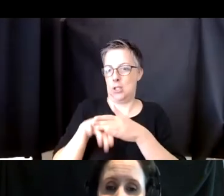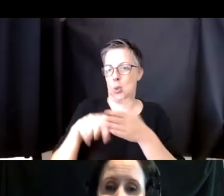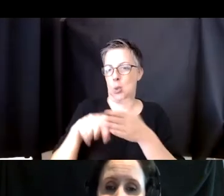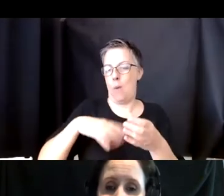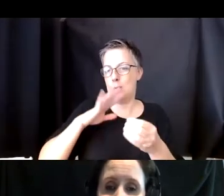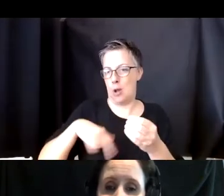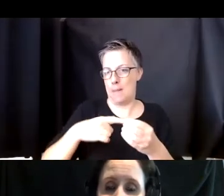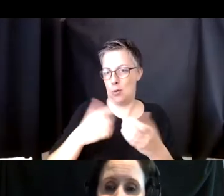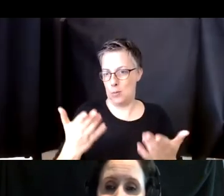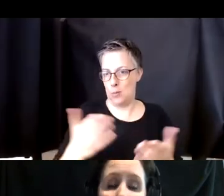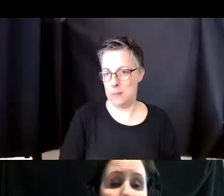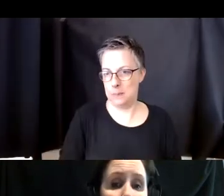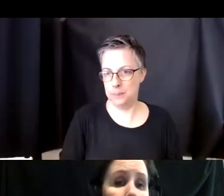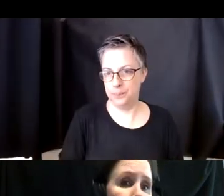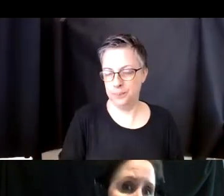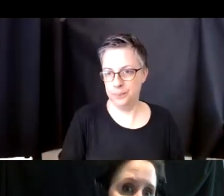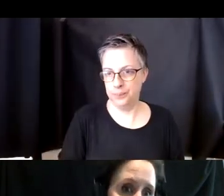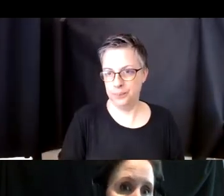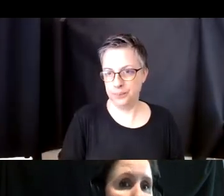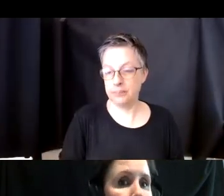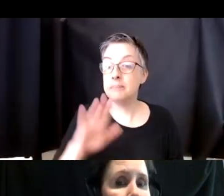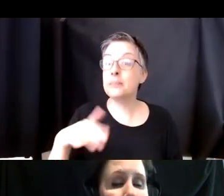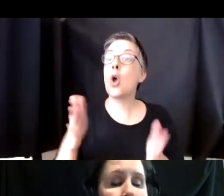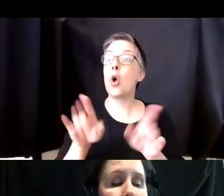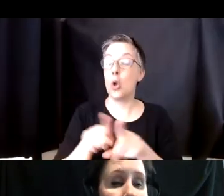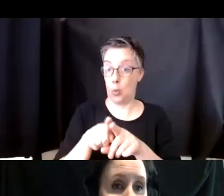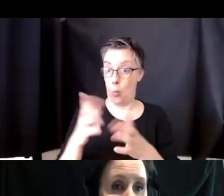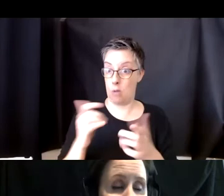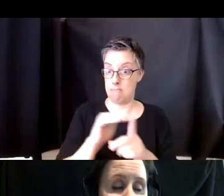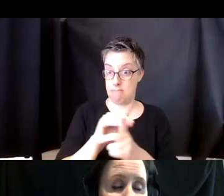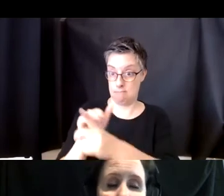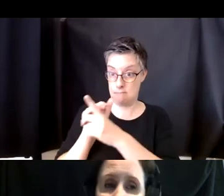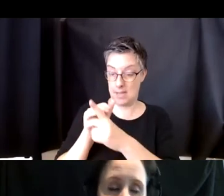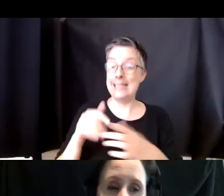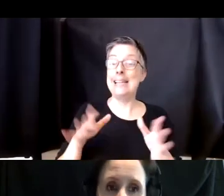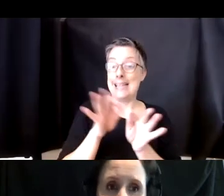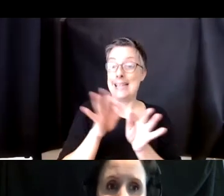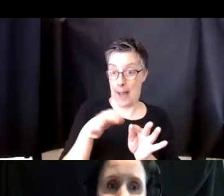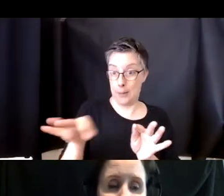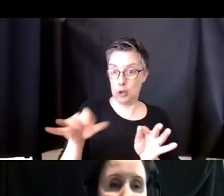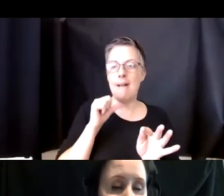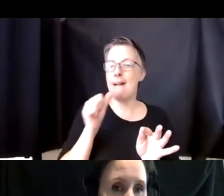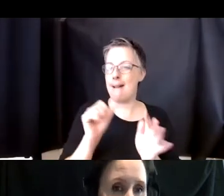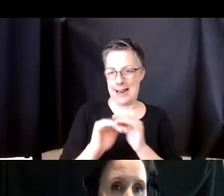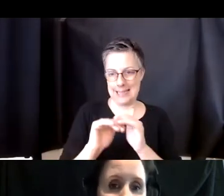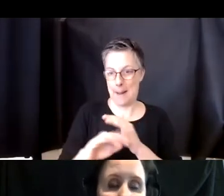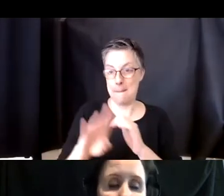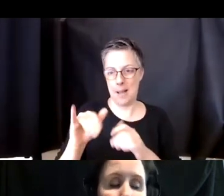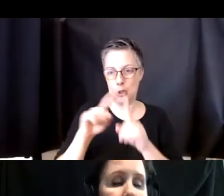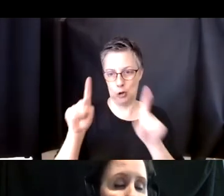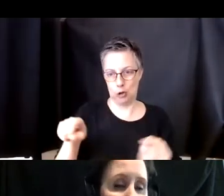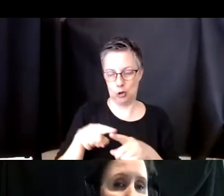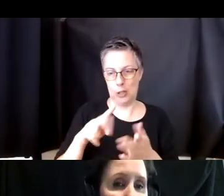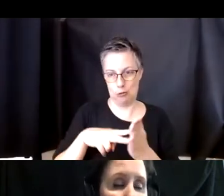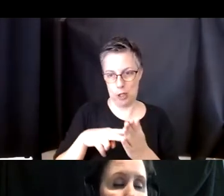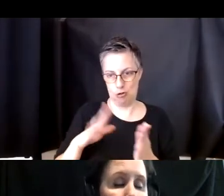Okay. I also want to remind people that captions are not accessible by screen reader, so you